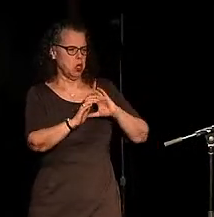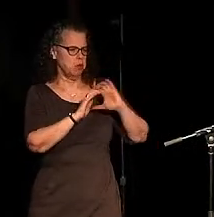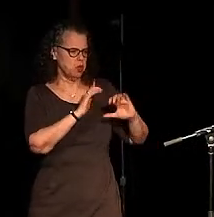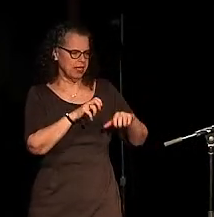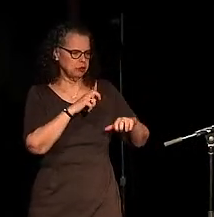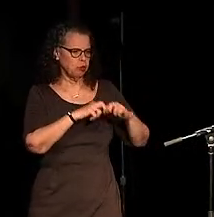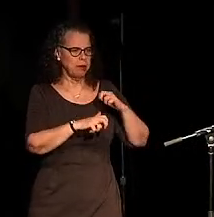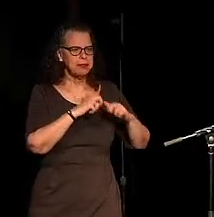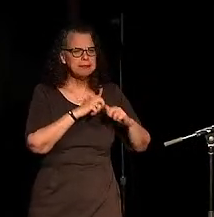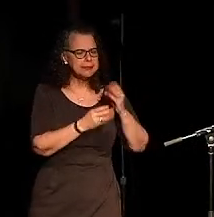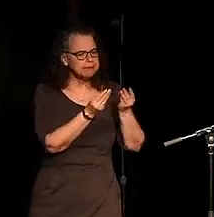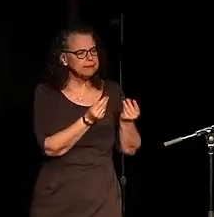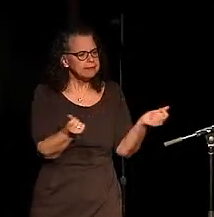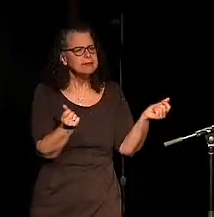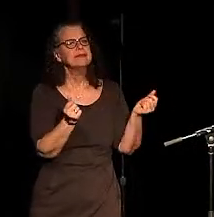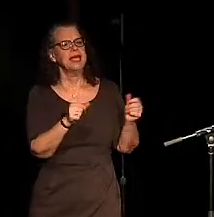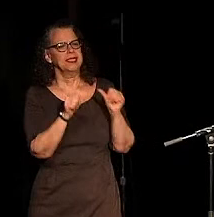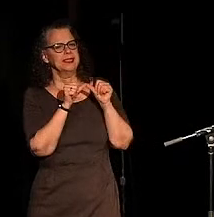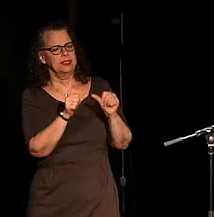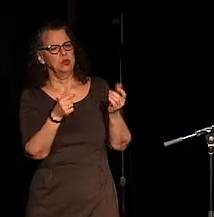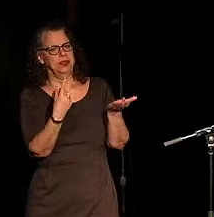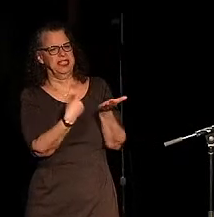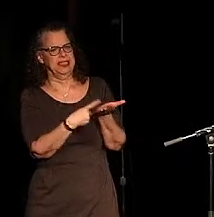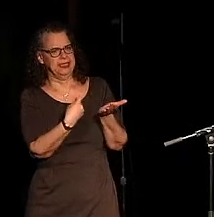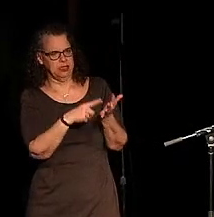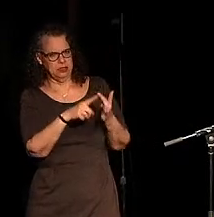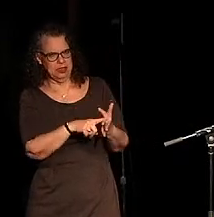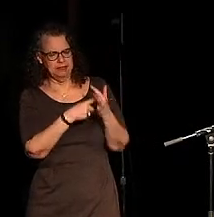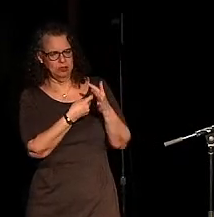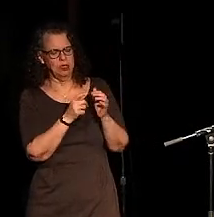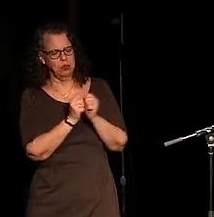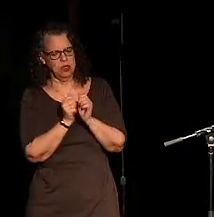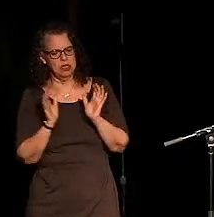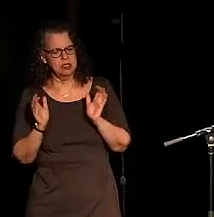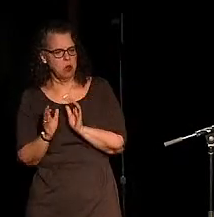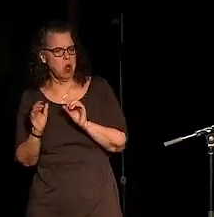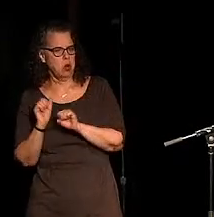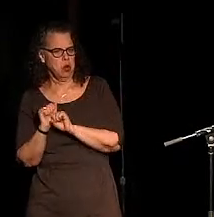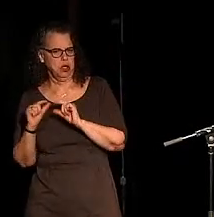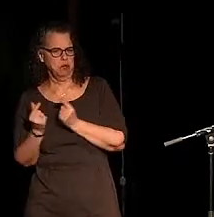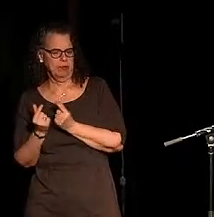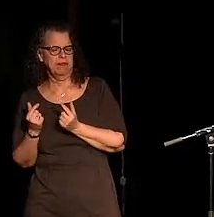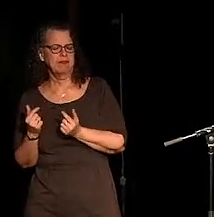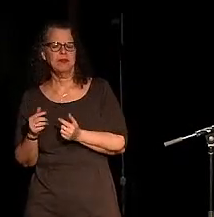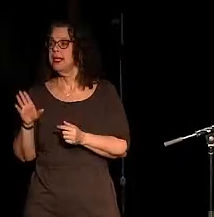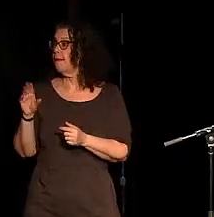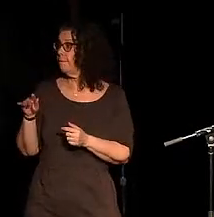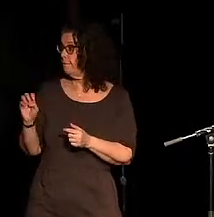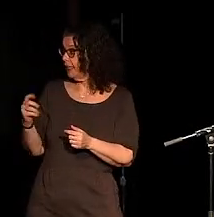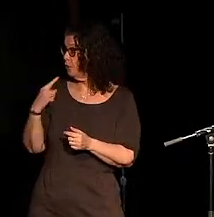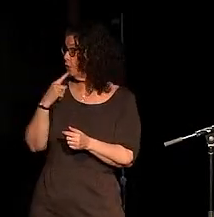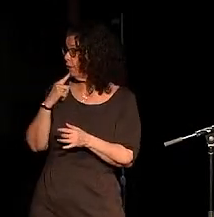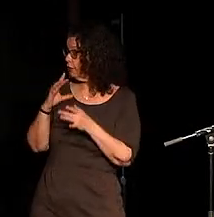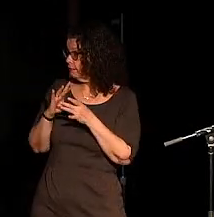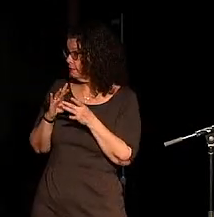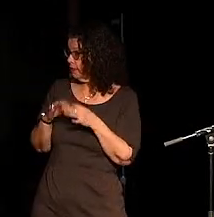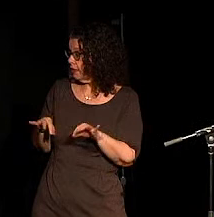issues and continue the conversations that have started in the smaller working group. Billy, you mentioned the importance